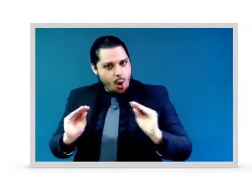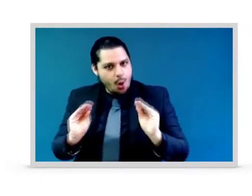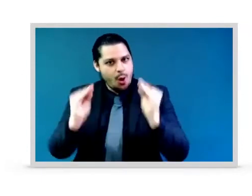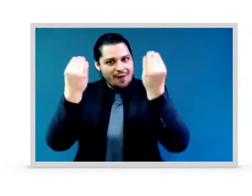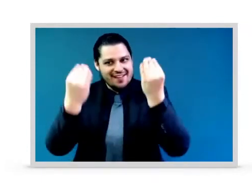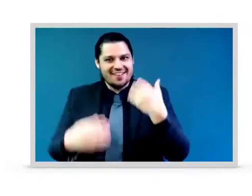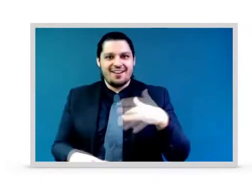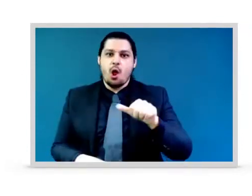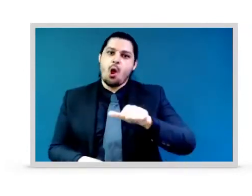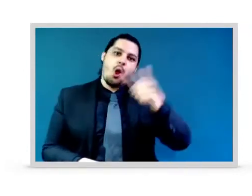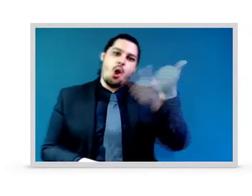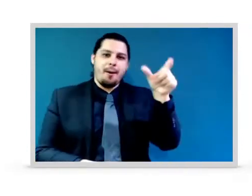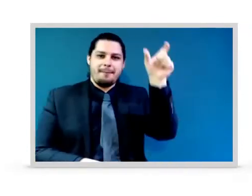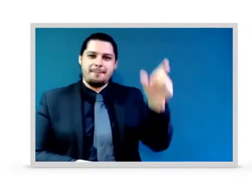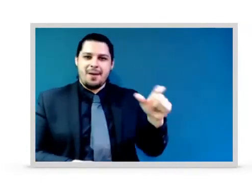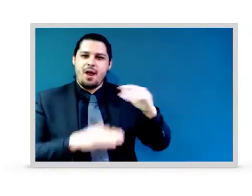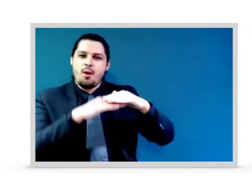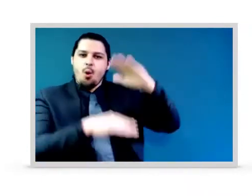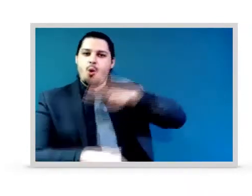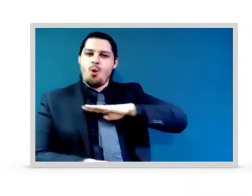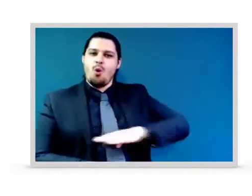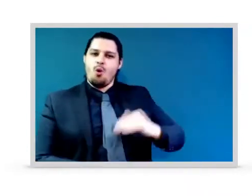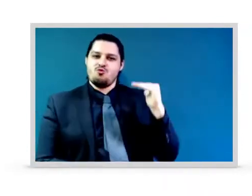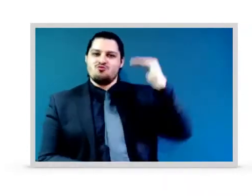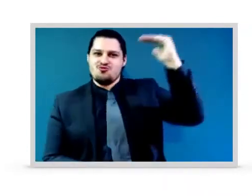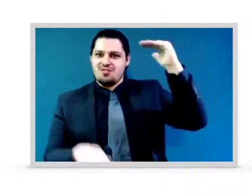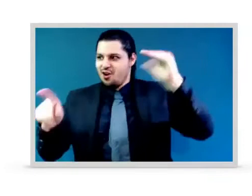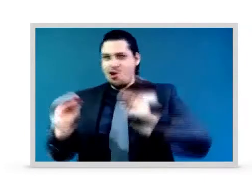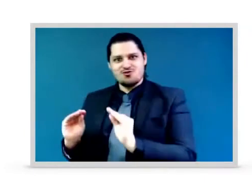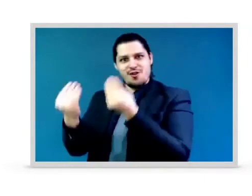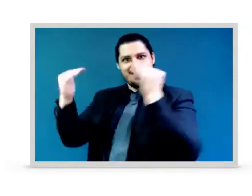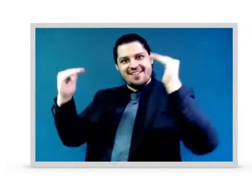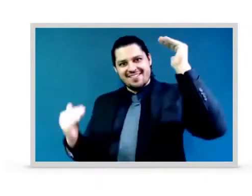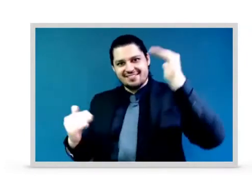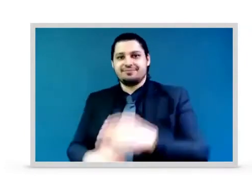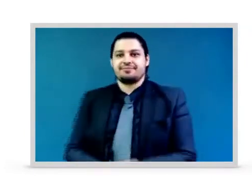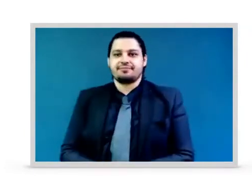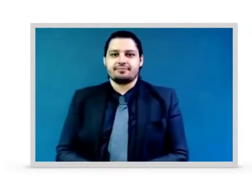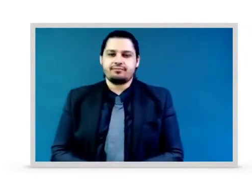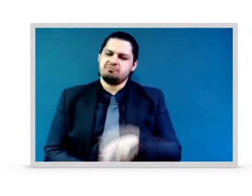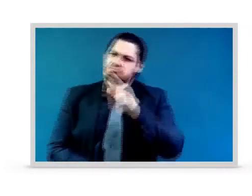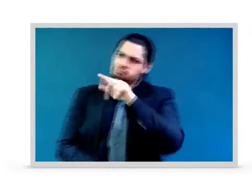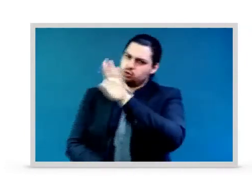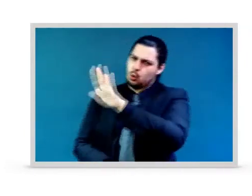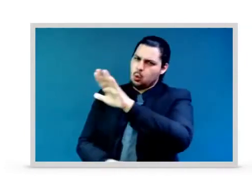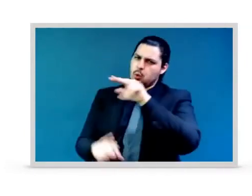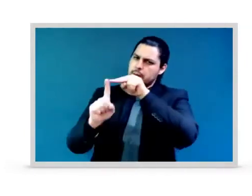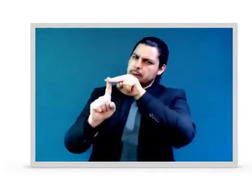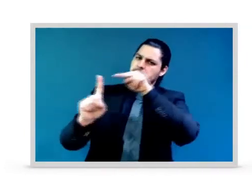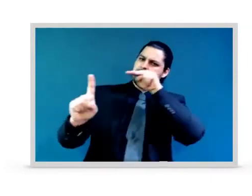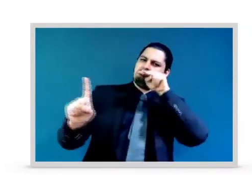perspective, tell me about the importance of women's leadership and